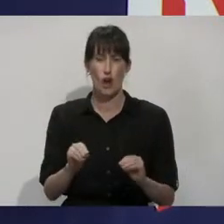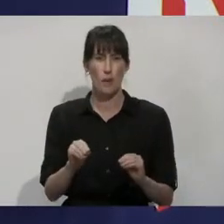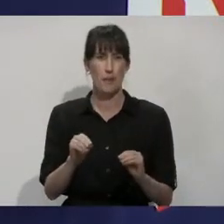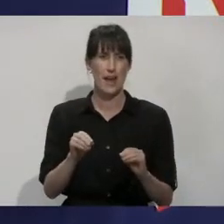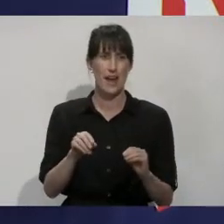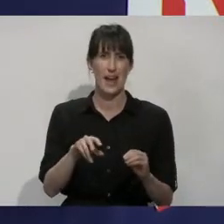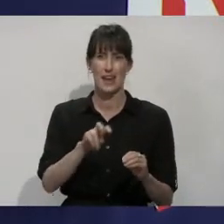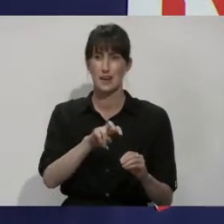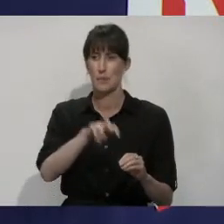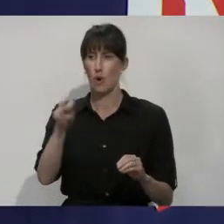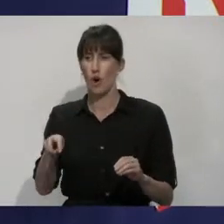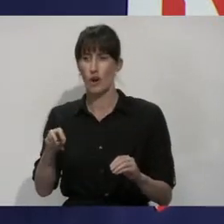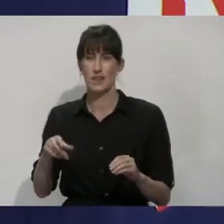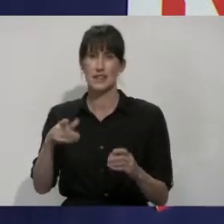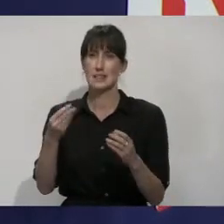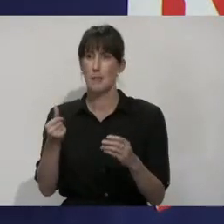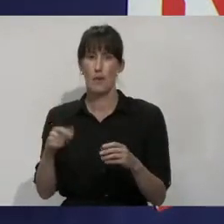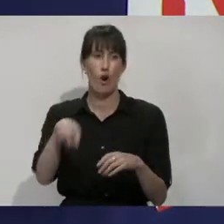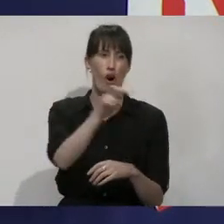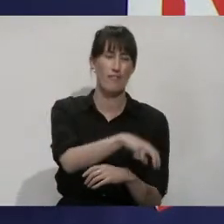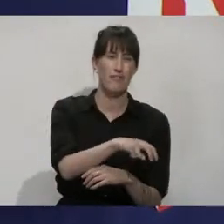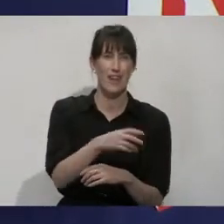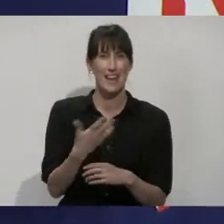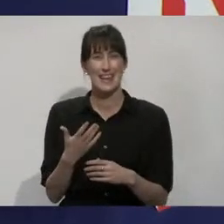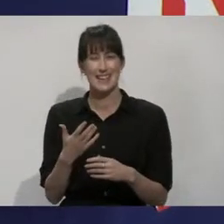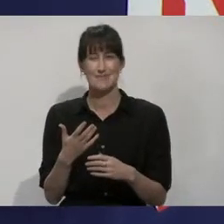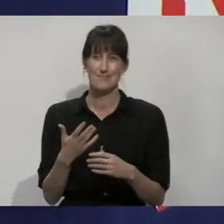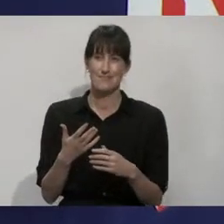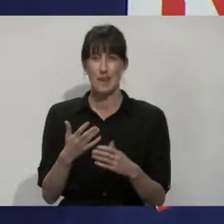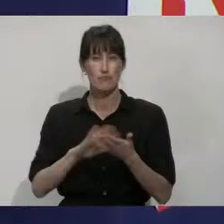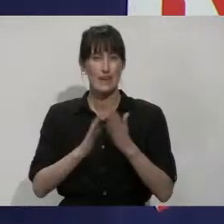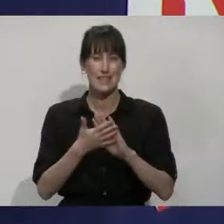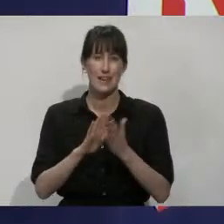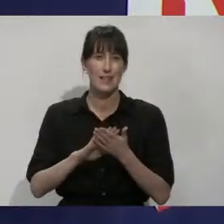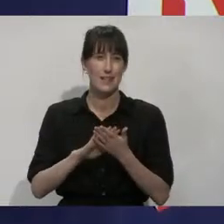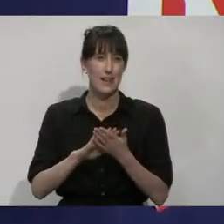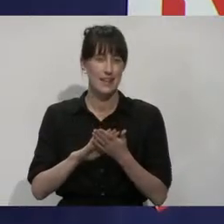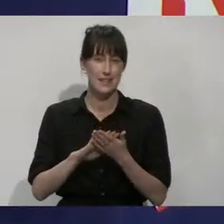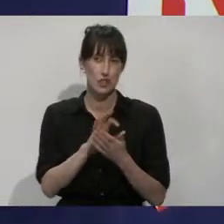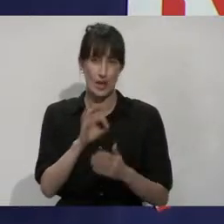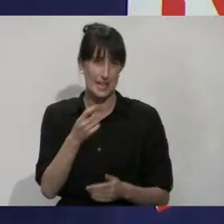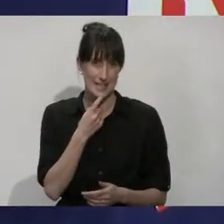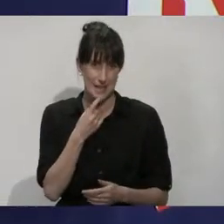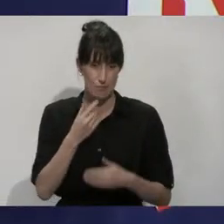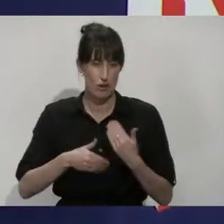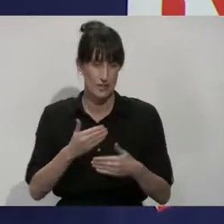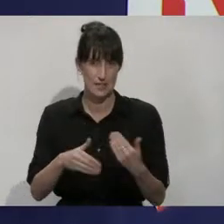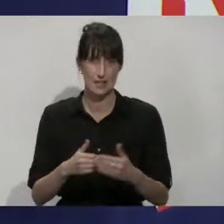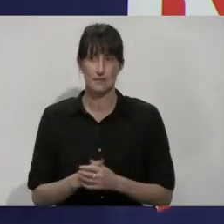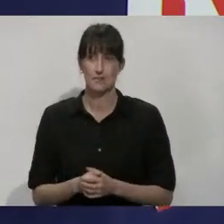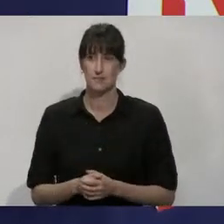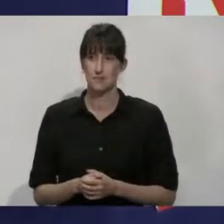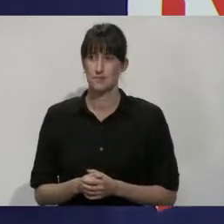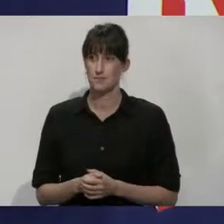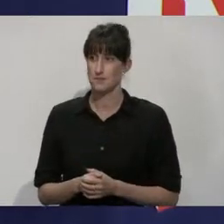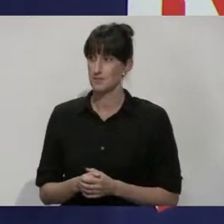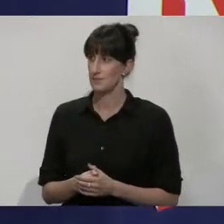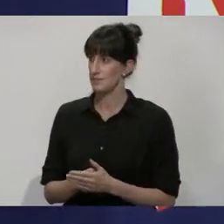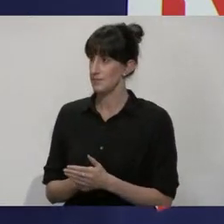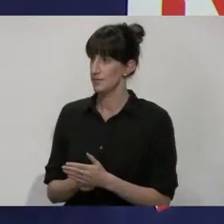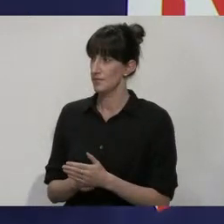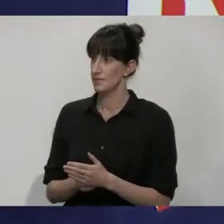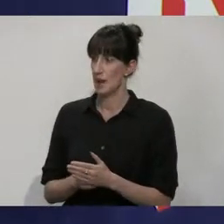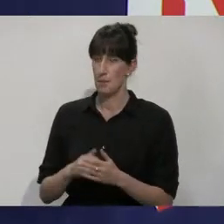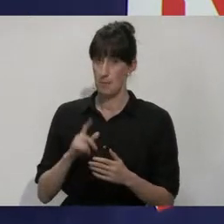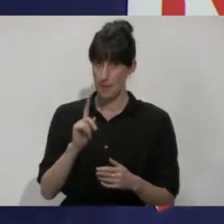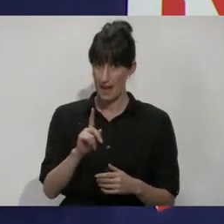runs, different routes, etc. So there are just some practical things that we have to work our way through. Just use the timestamp and match it with the QR